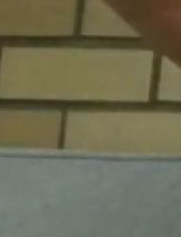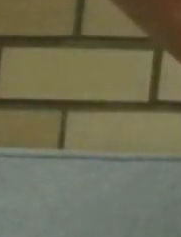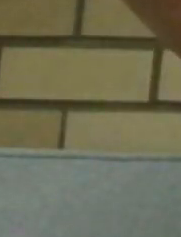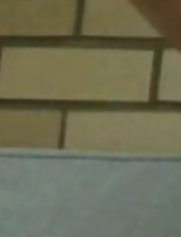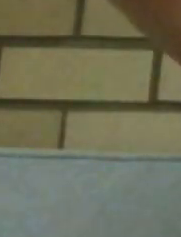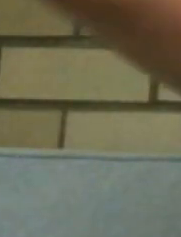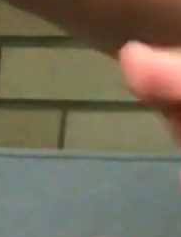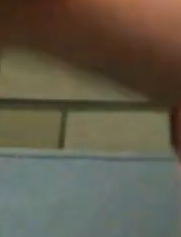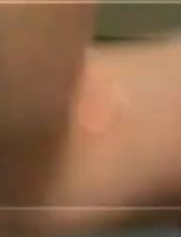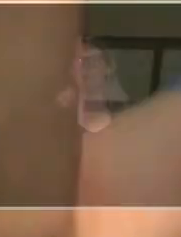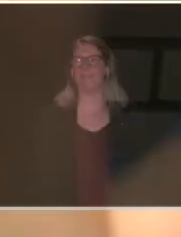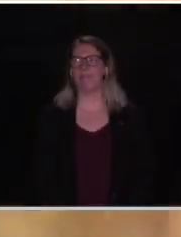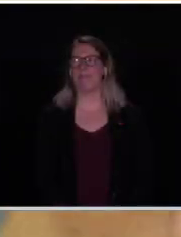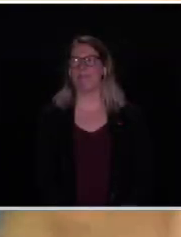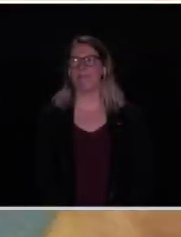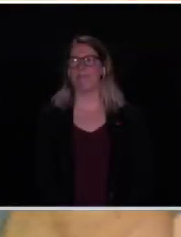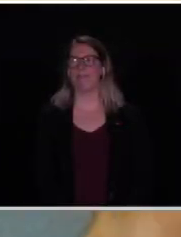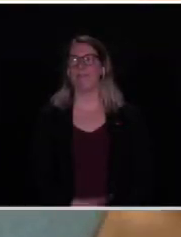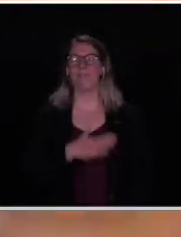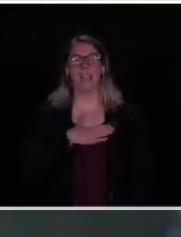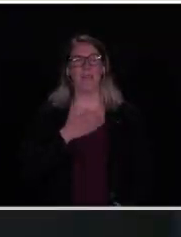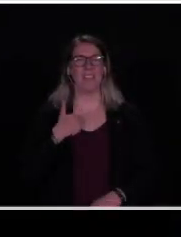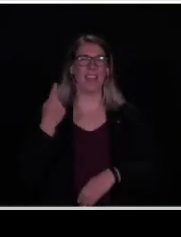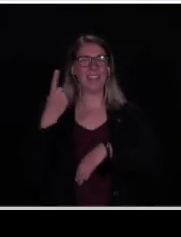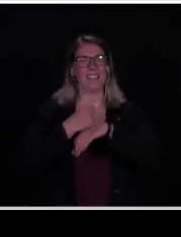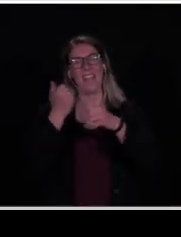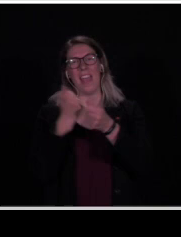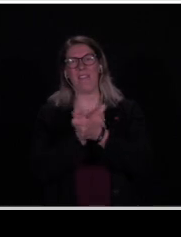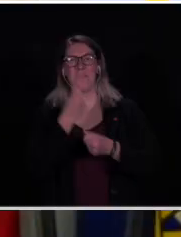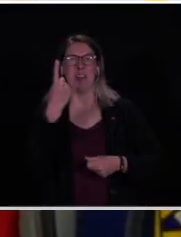Happy Canada Day, everyone!